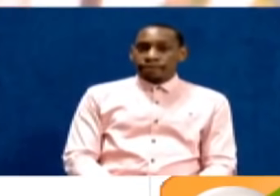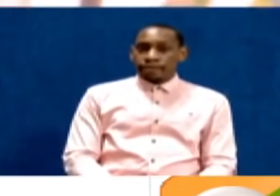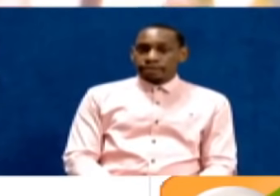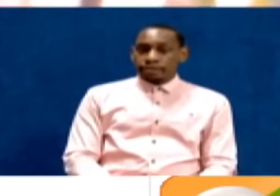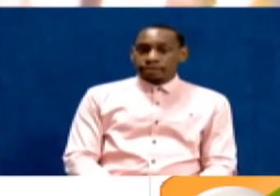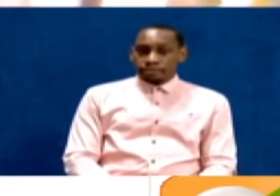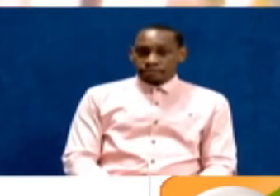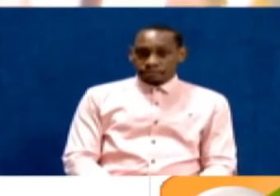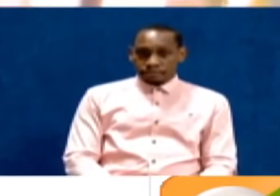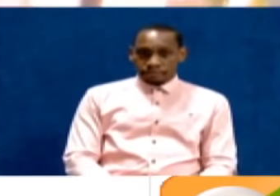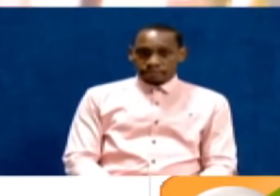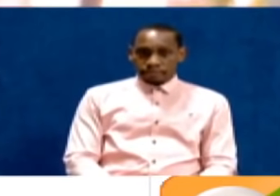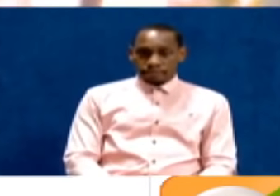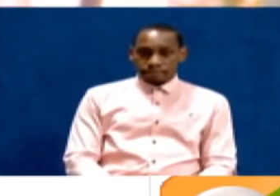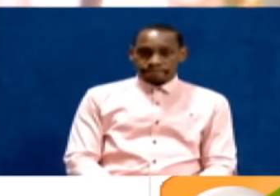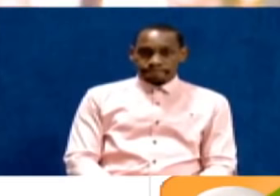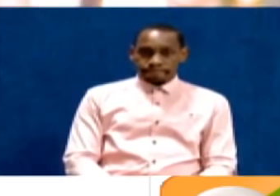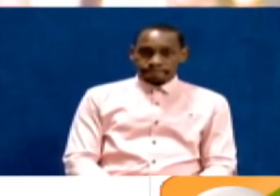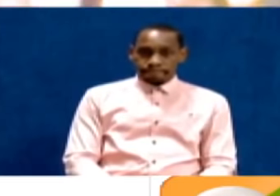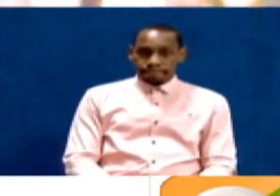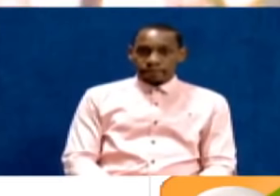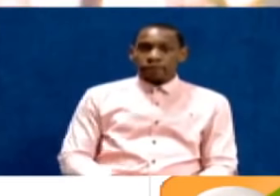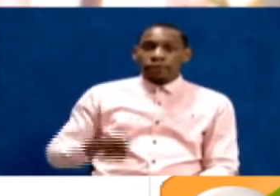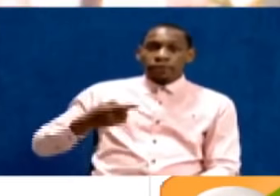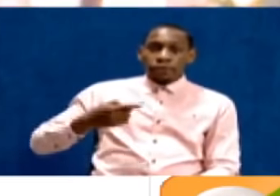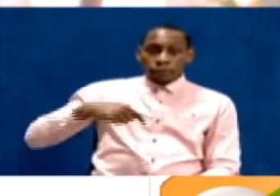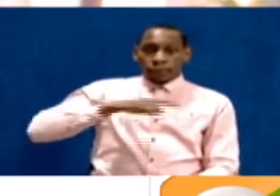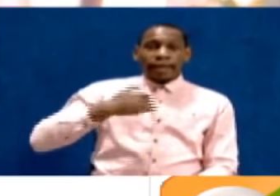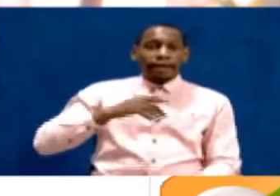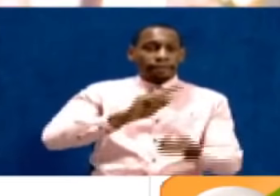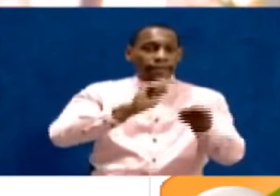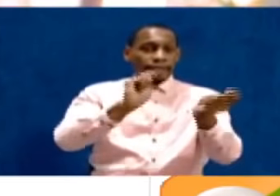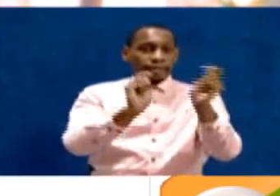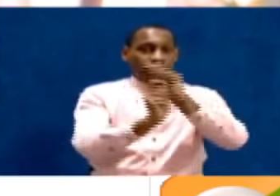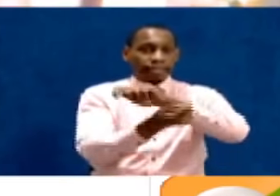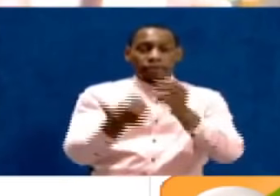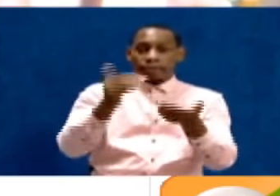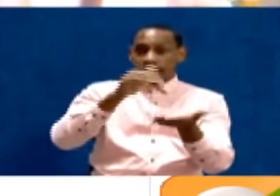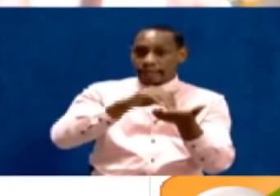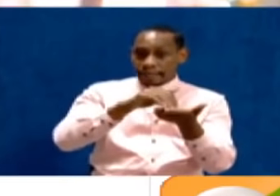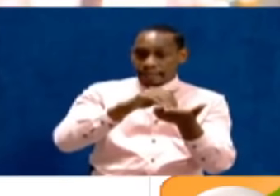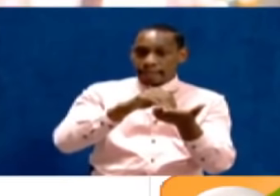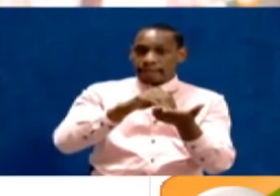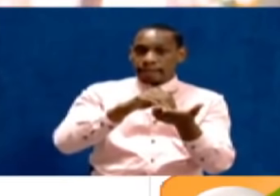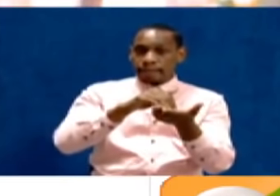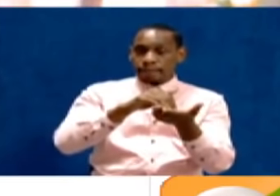we are in a transition again.